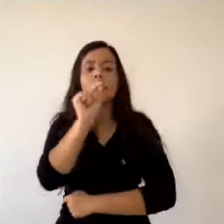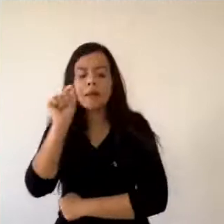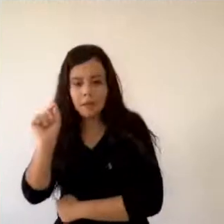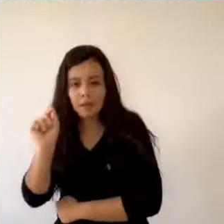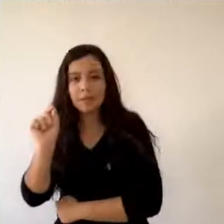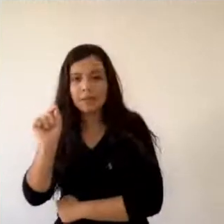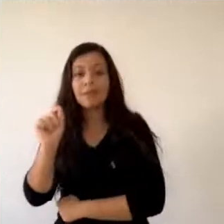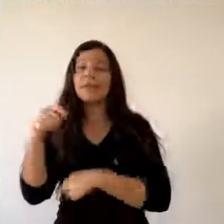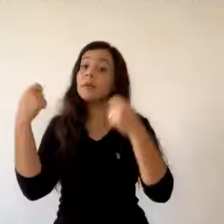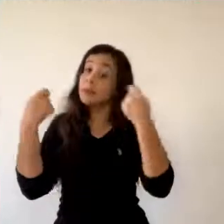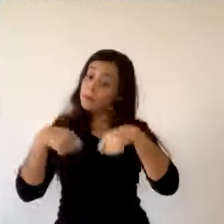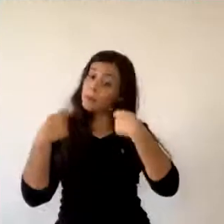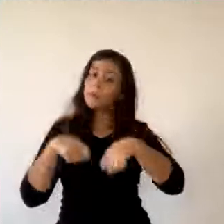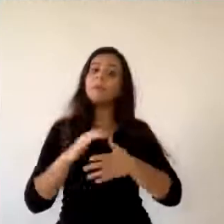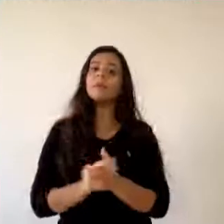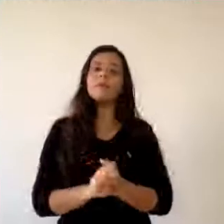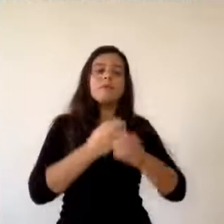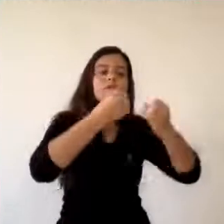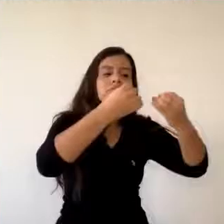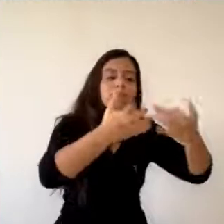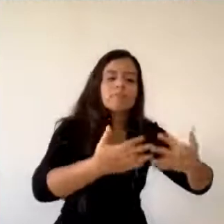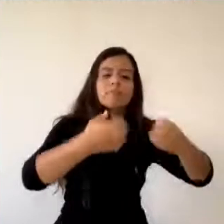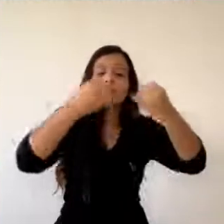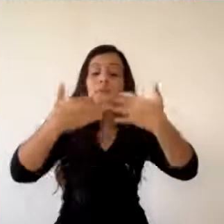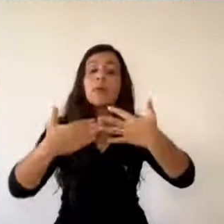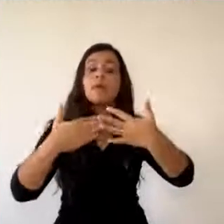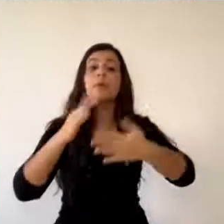How these intersections are going to then